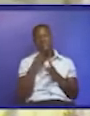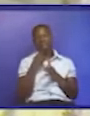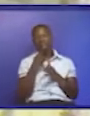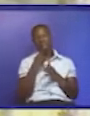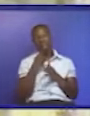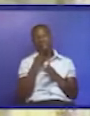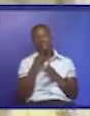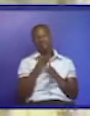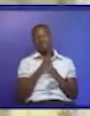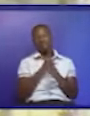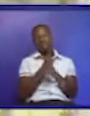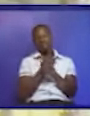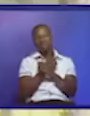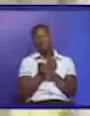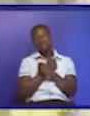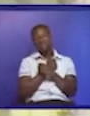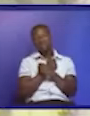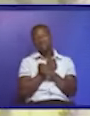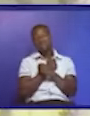much